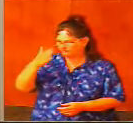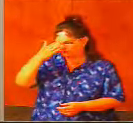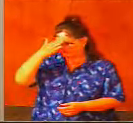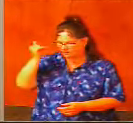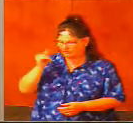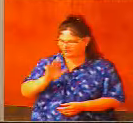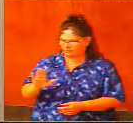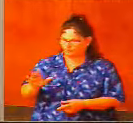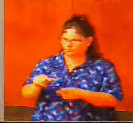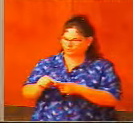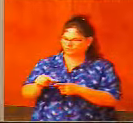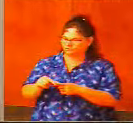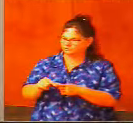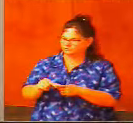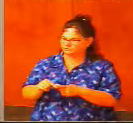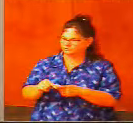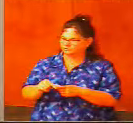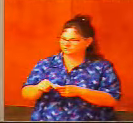words.